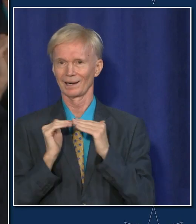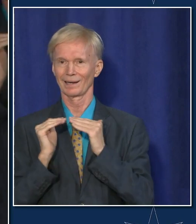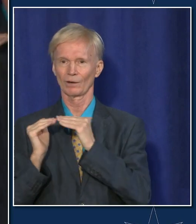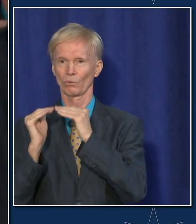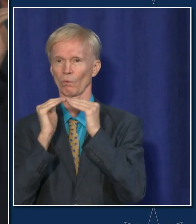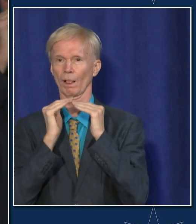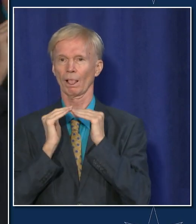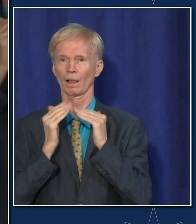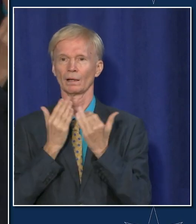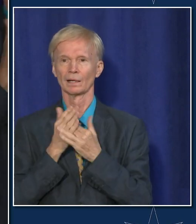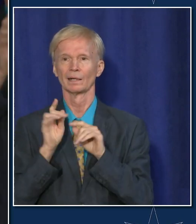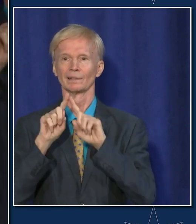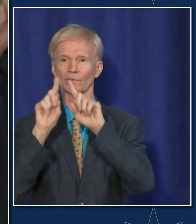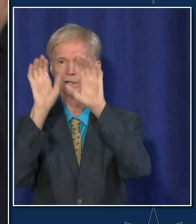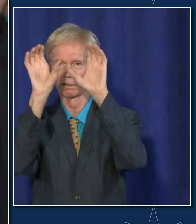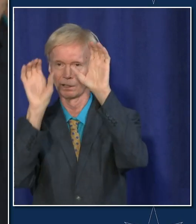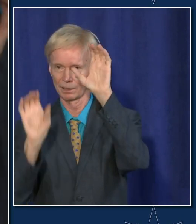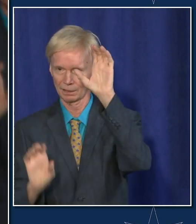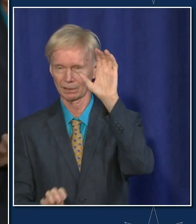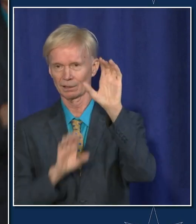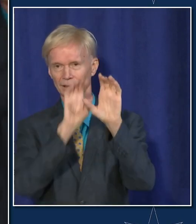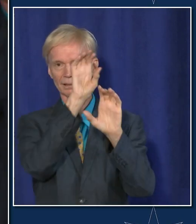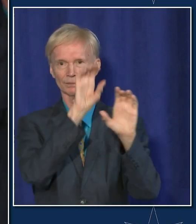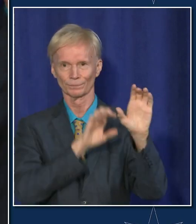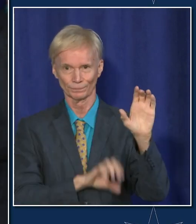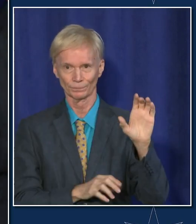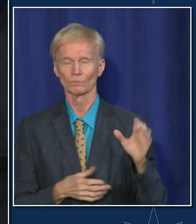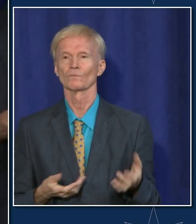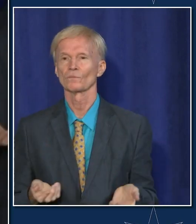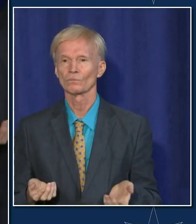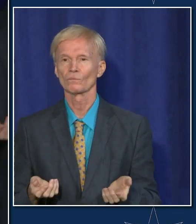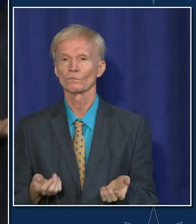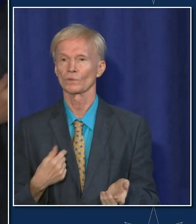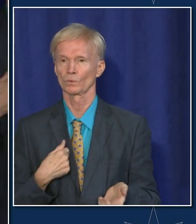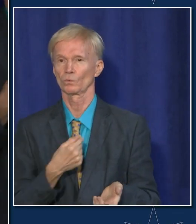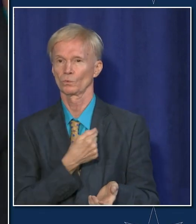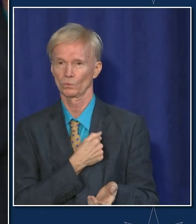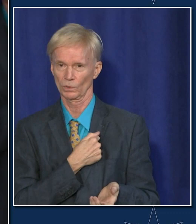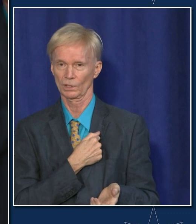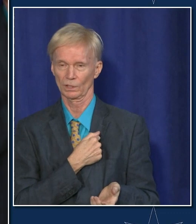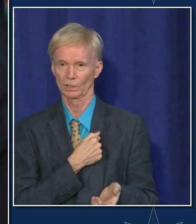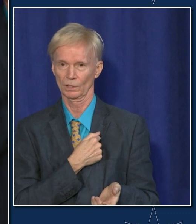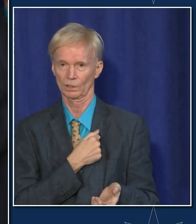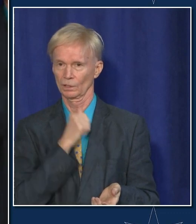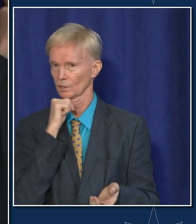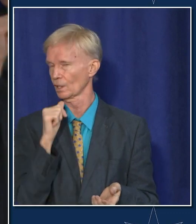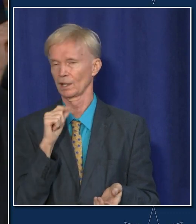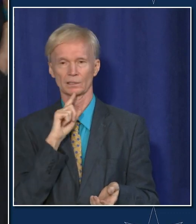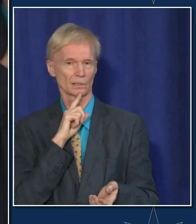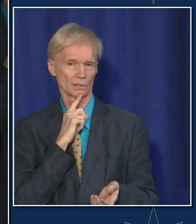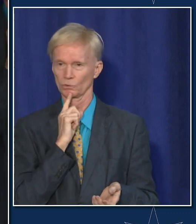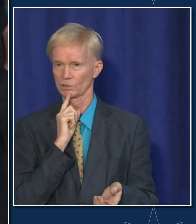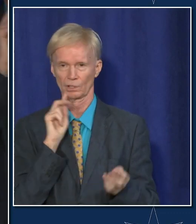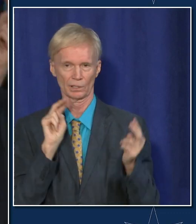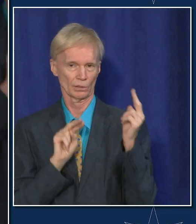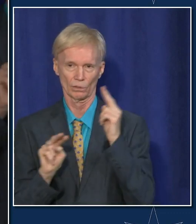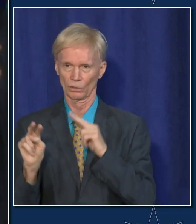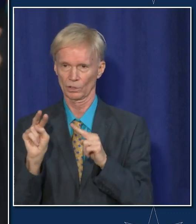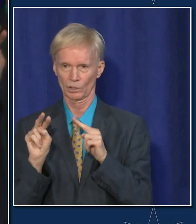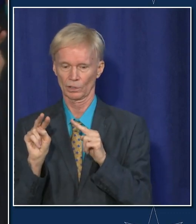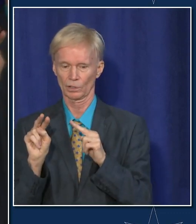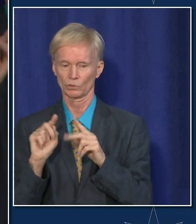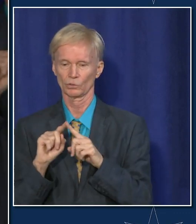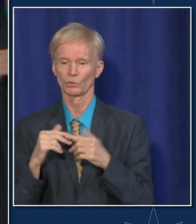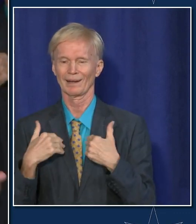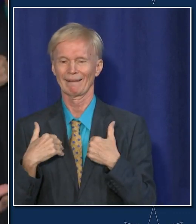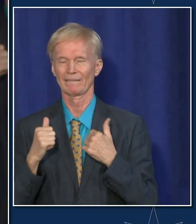race, ethnicity, or neighborhood. We at this point are not seriously entertaining the consideration for